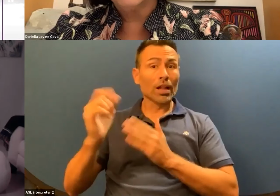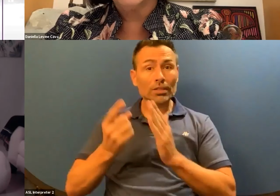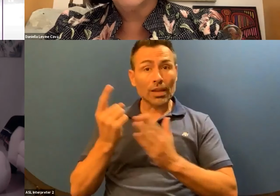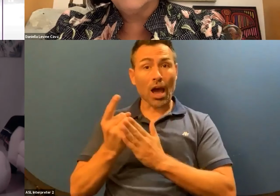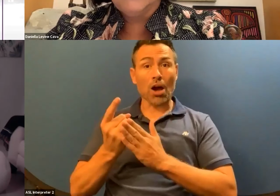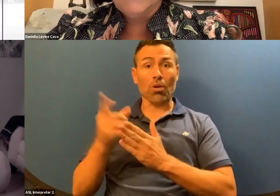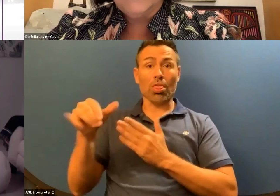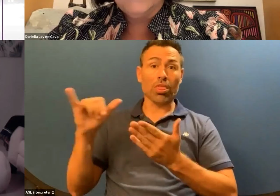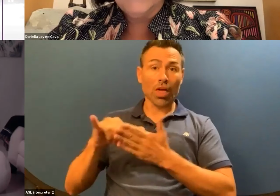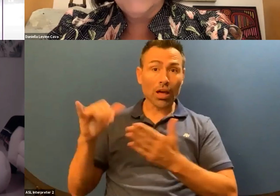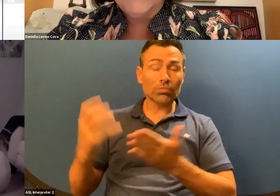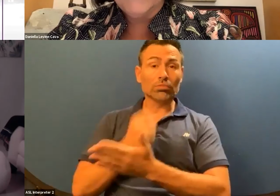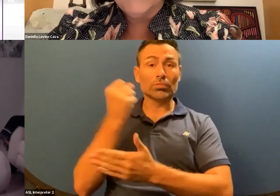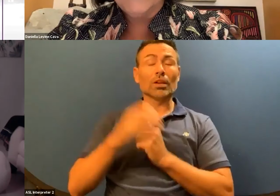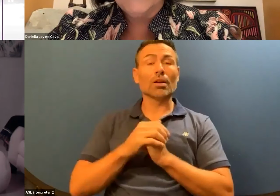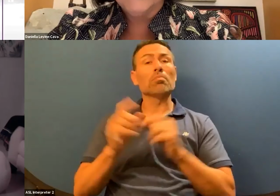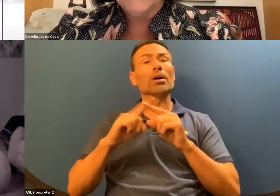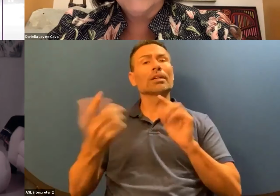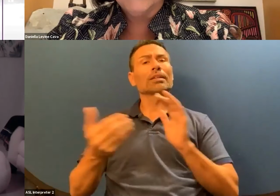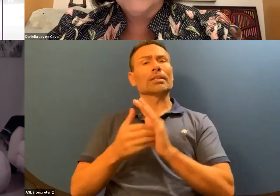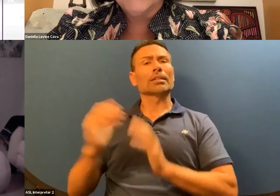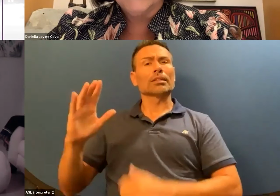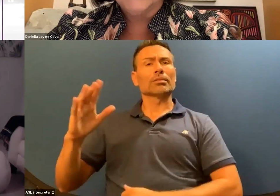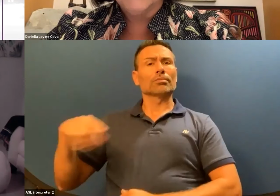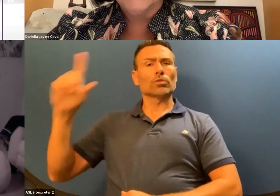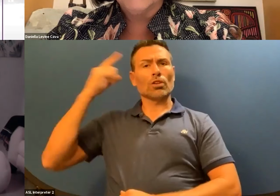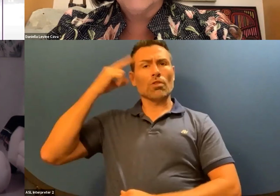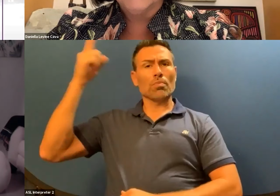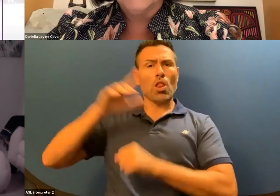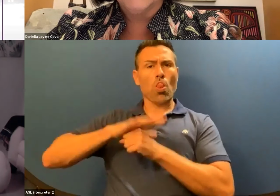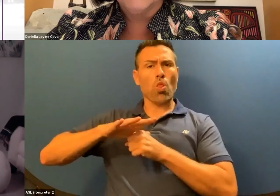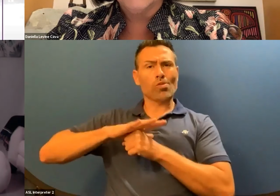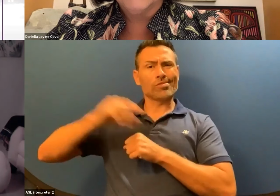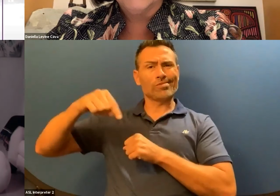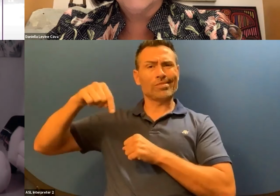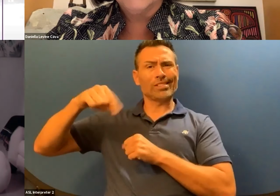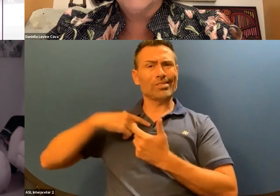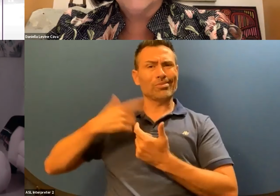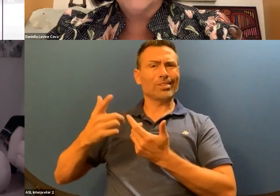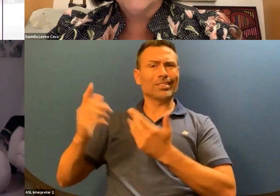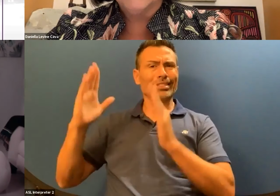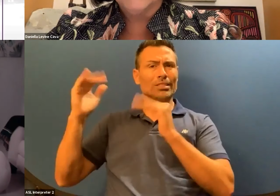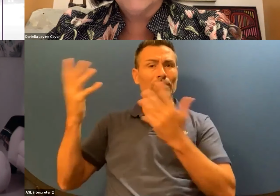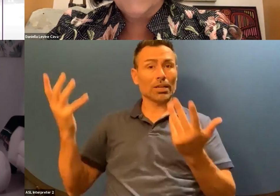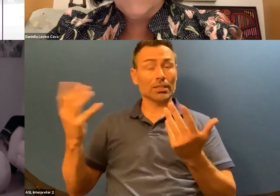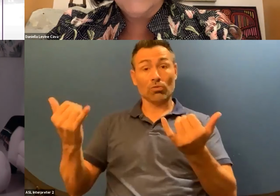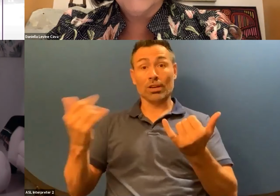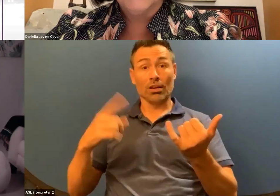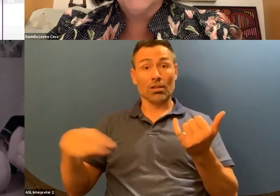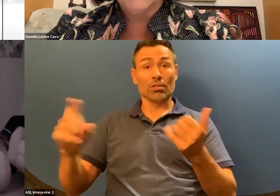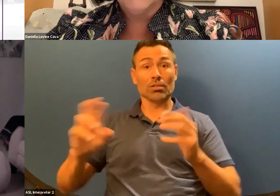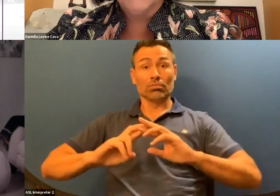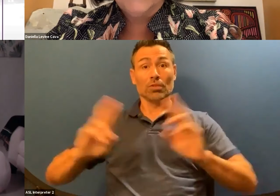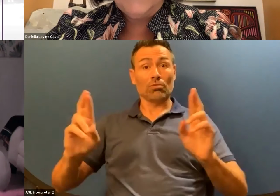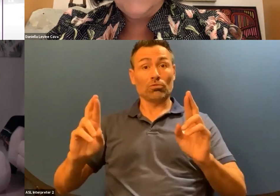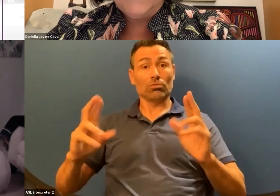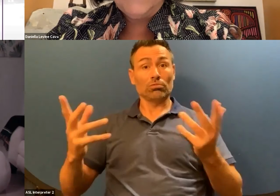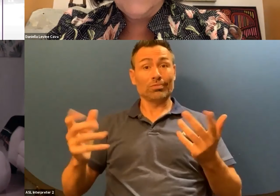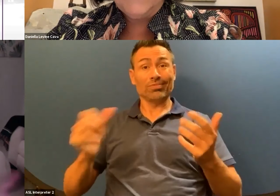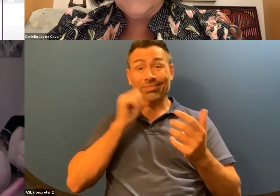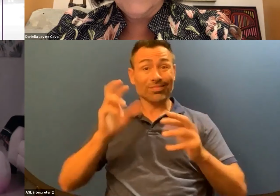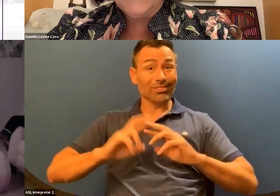to local government, what is expected of our local government? And our local government is ill-equipped to